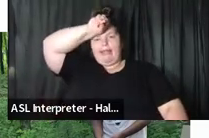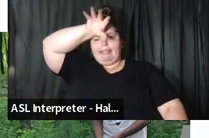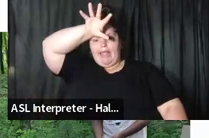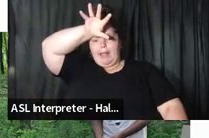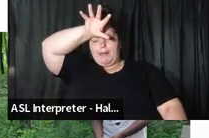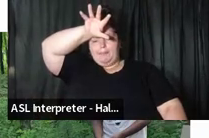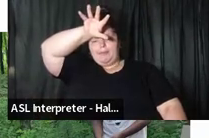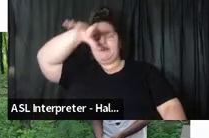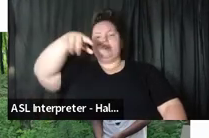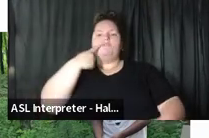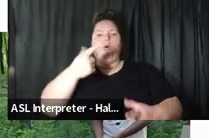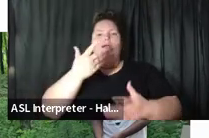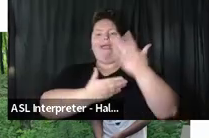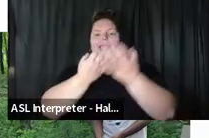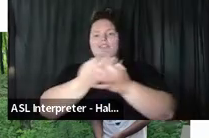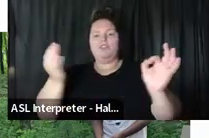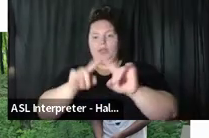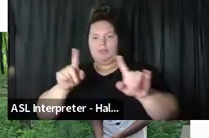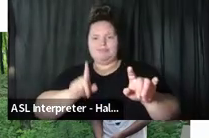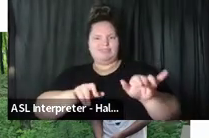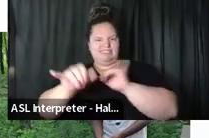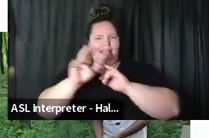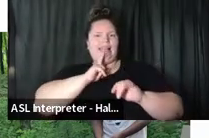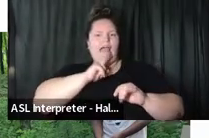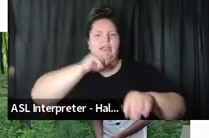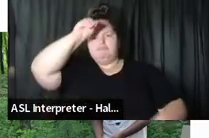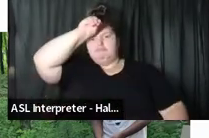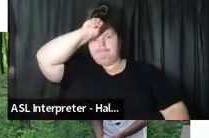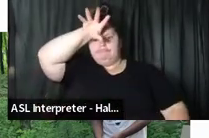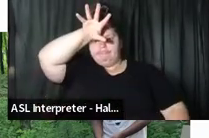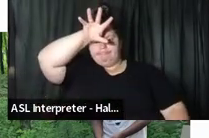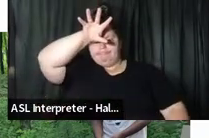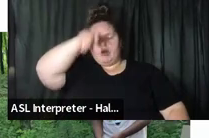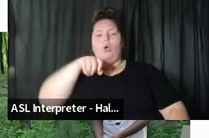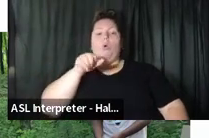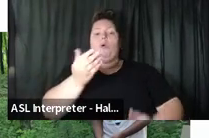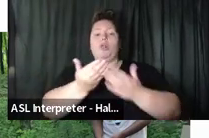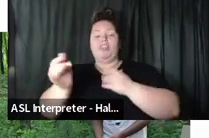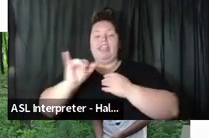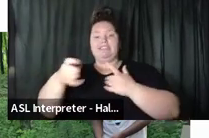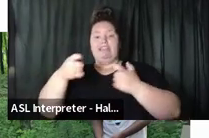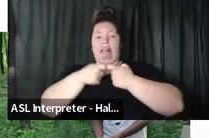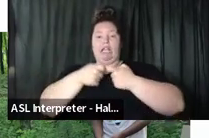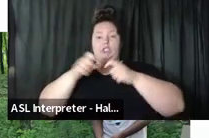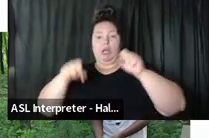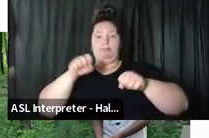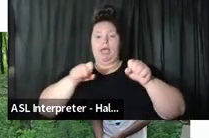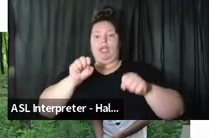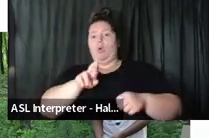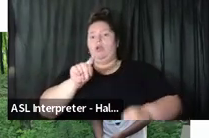light. And things like an electric bike or trike can be super helpful too.